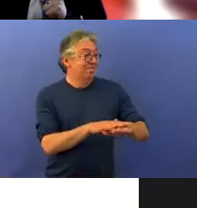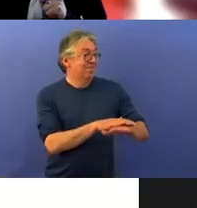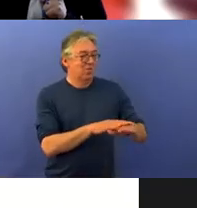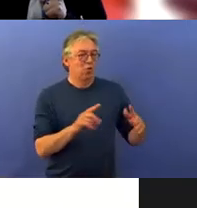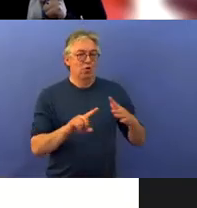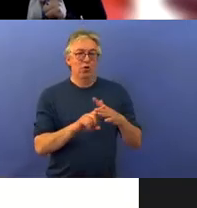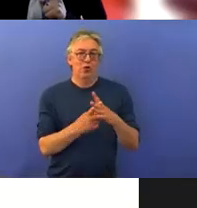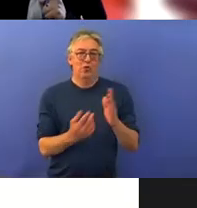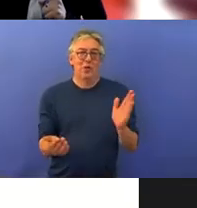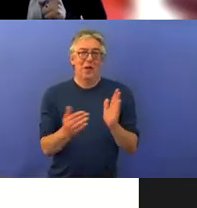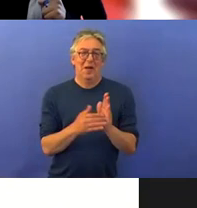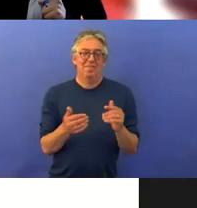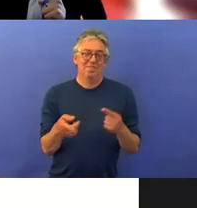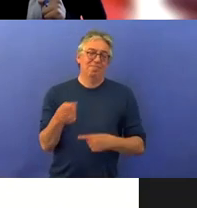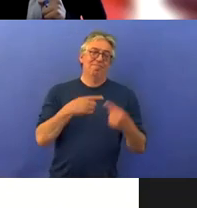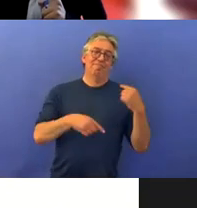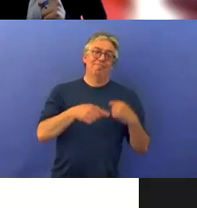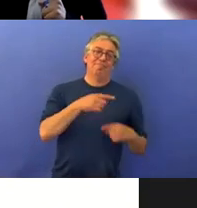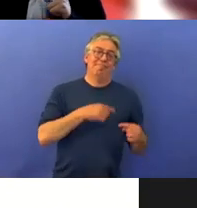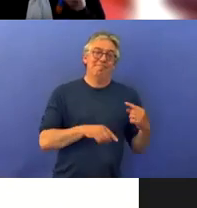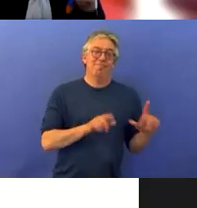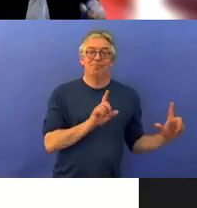try again then. Sorry about that.